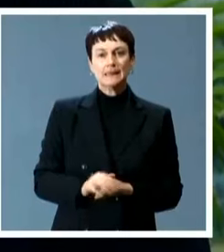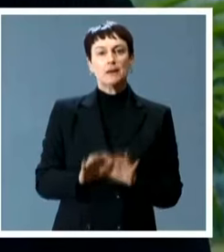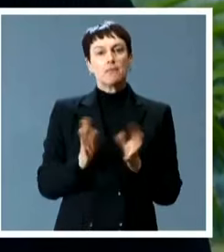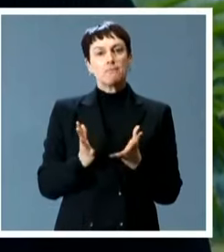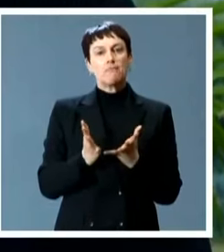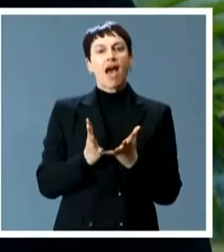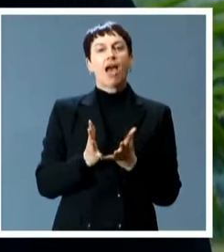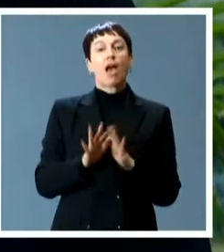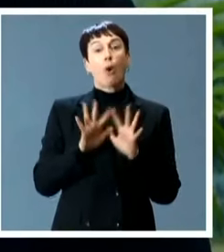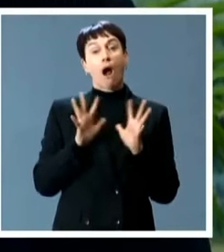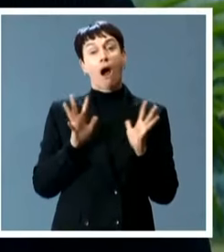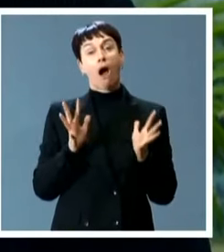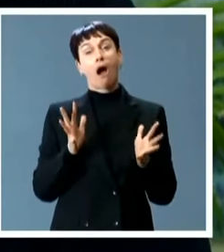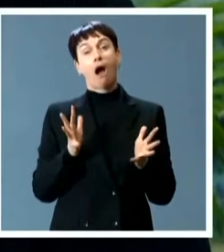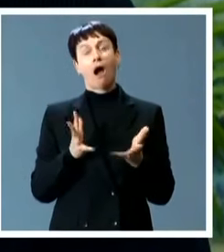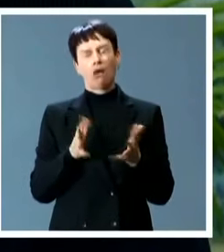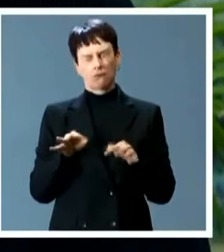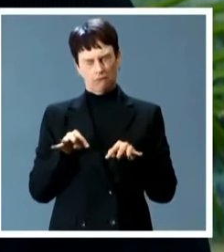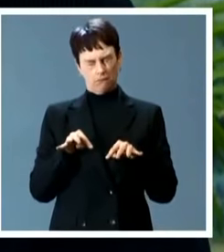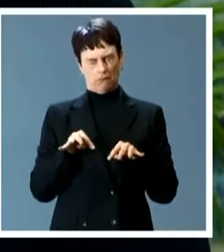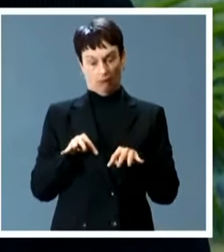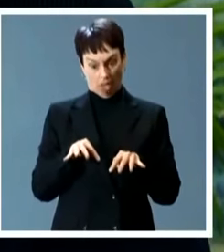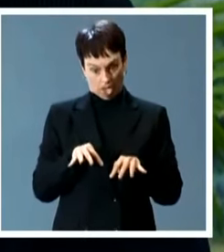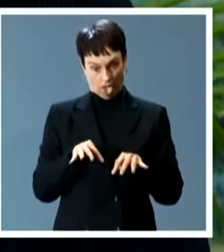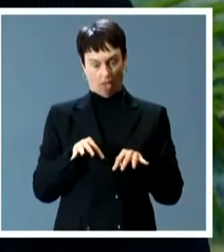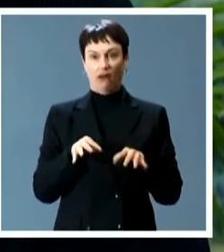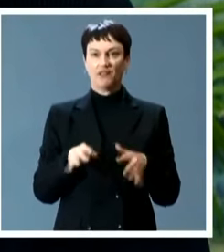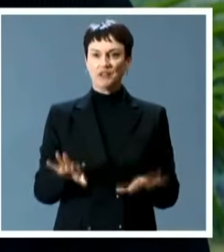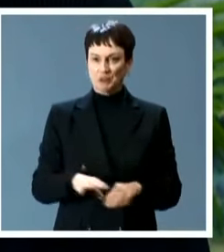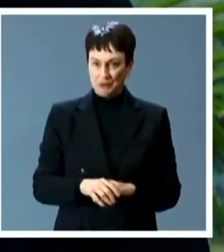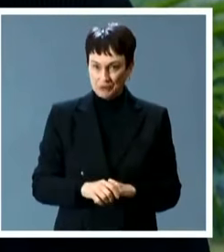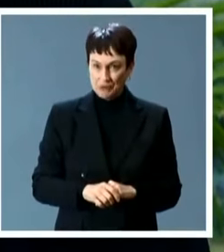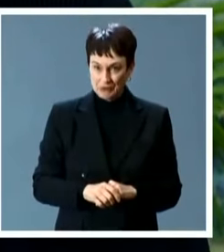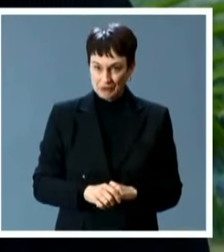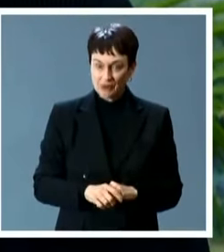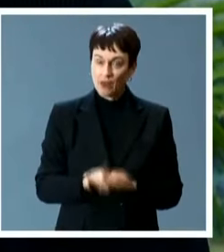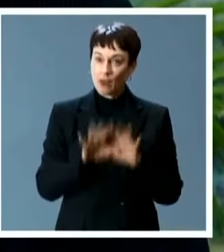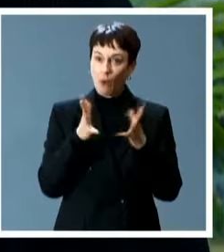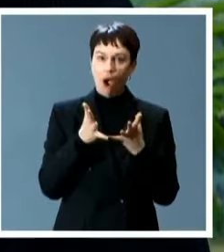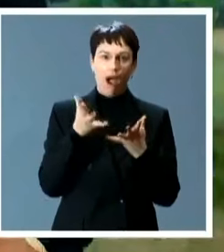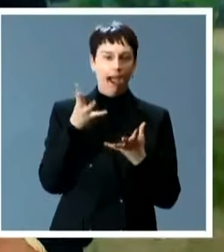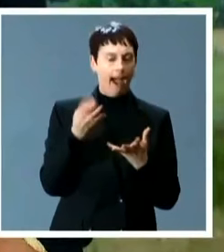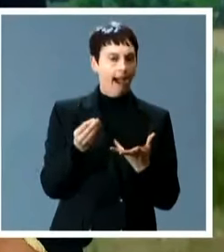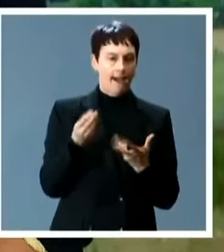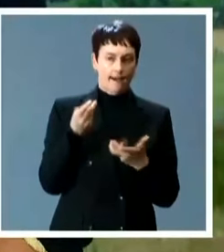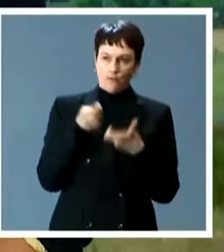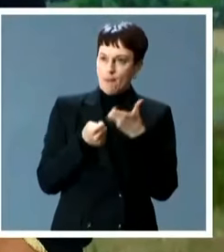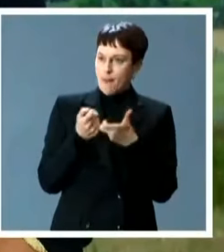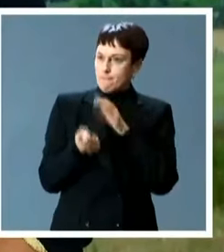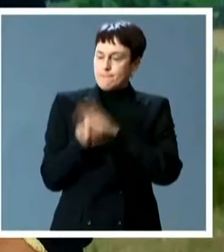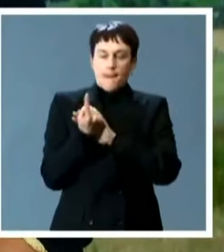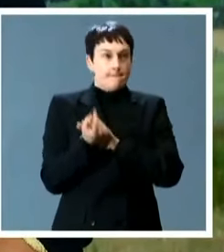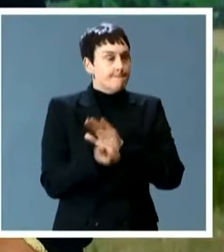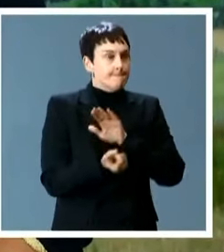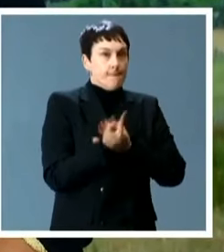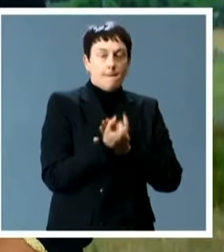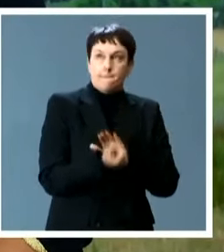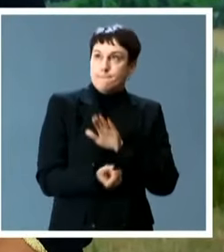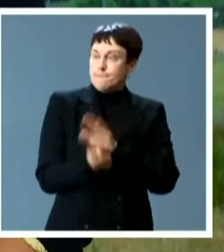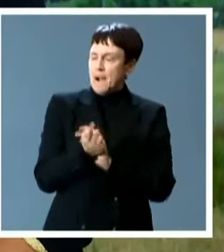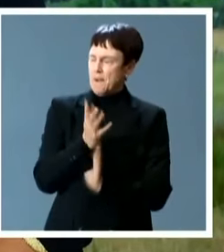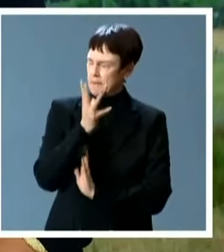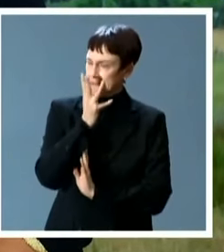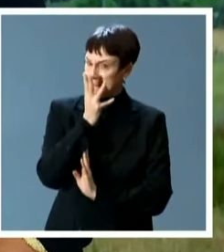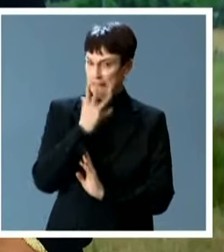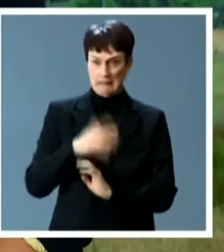realities. The world is grappling with a multitude of complexities, an increase of extreme